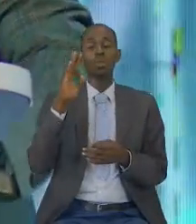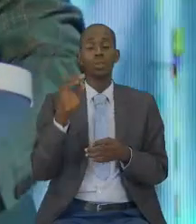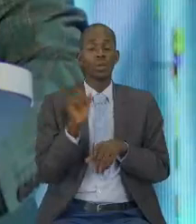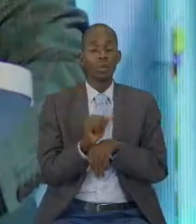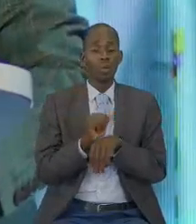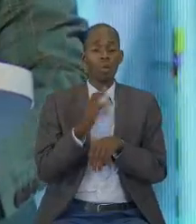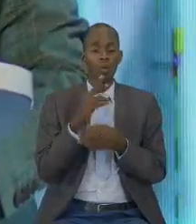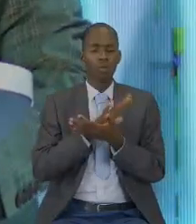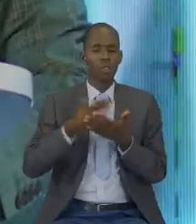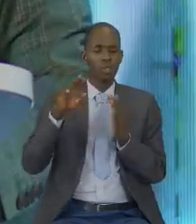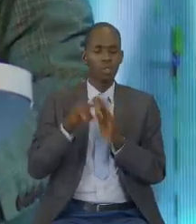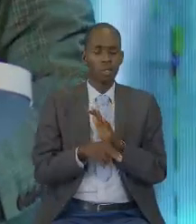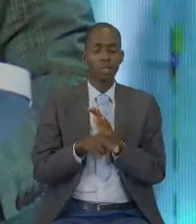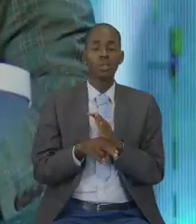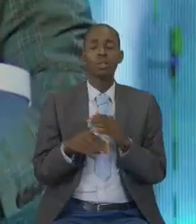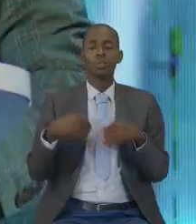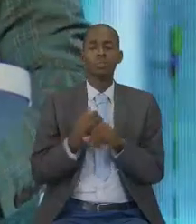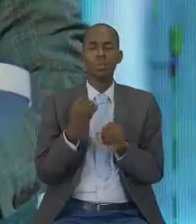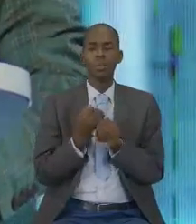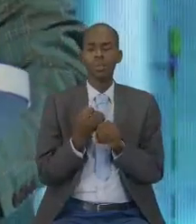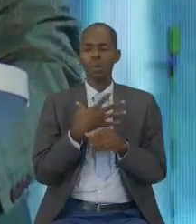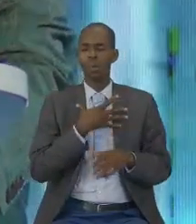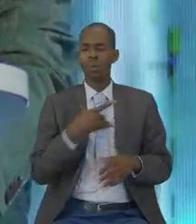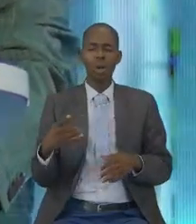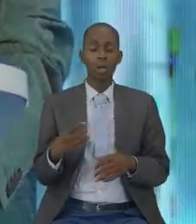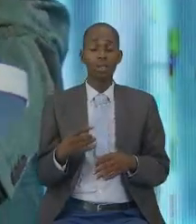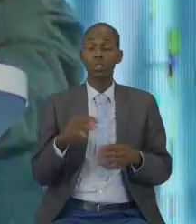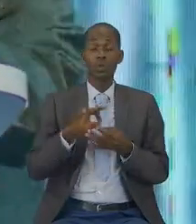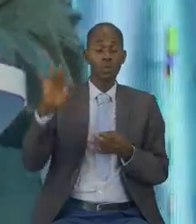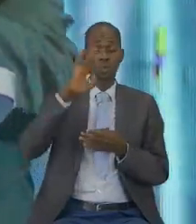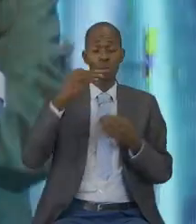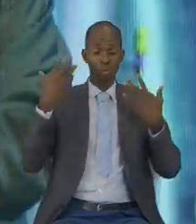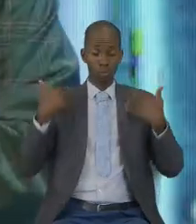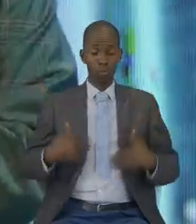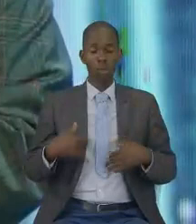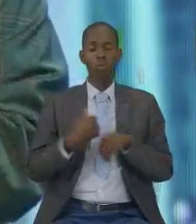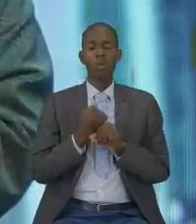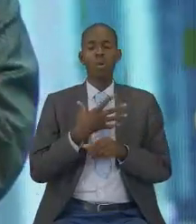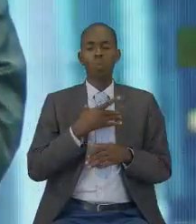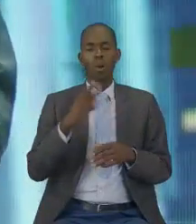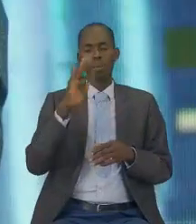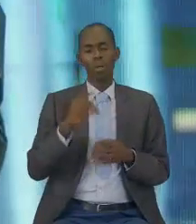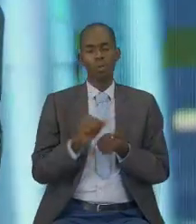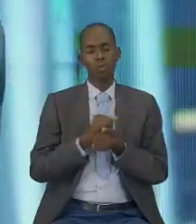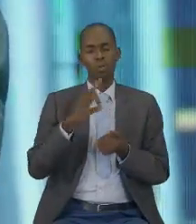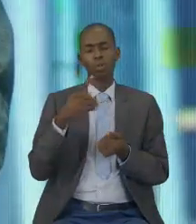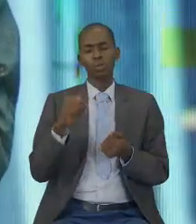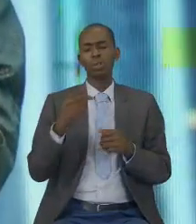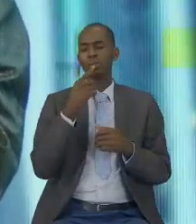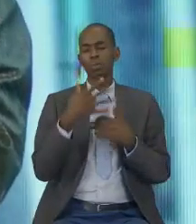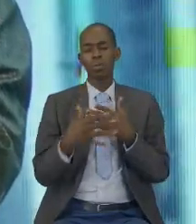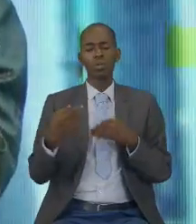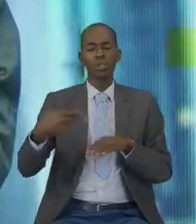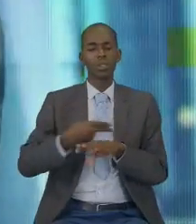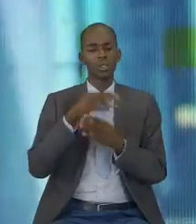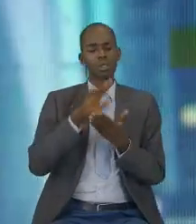righteousness made white by the washing of the blood of the Lamb, give to everyone right now. Thank you, Lord, because we know